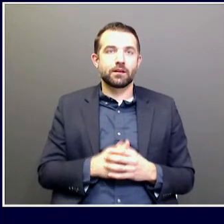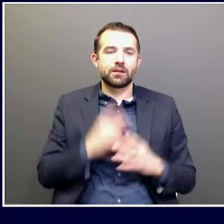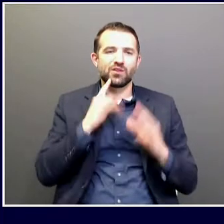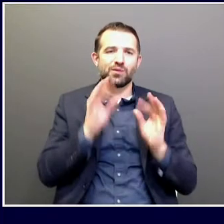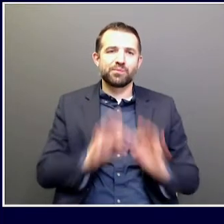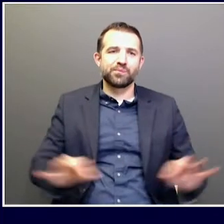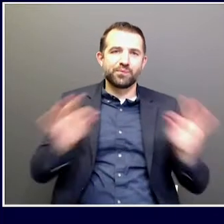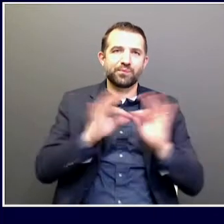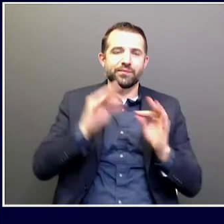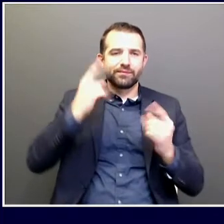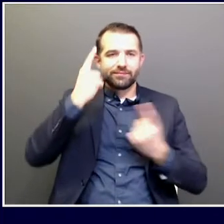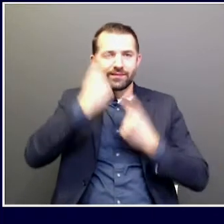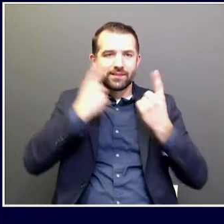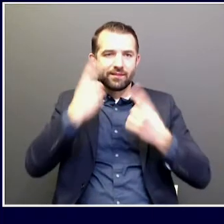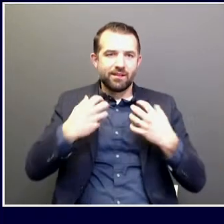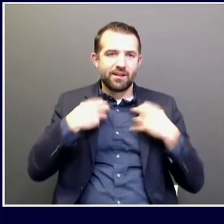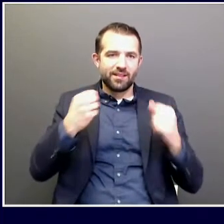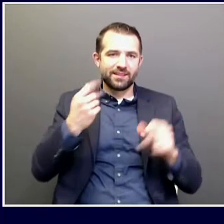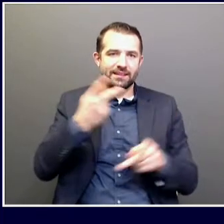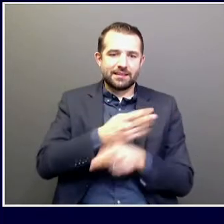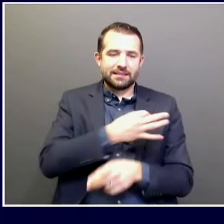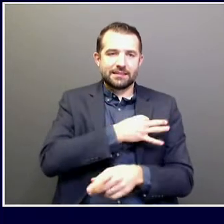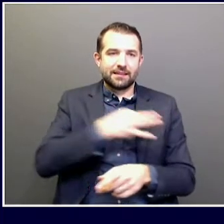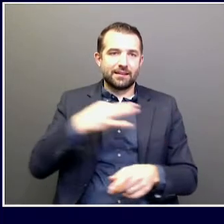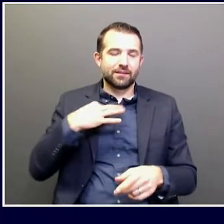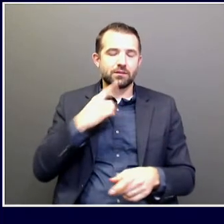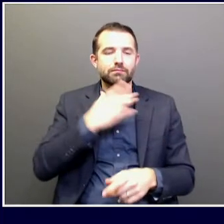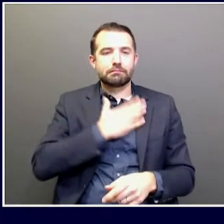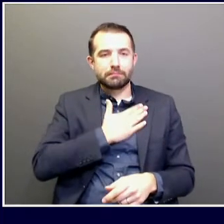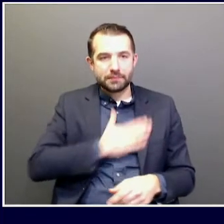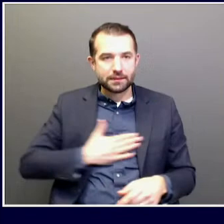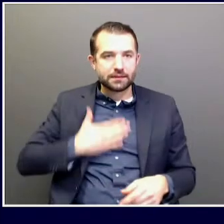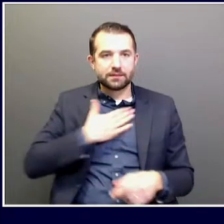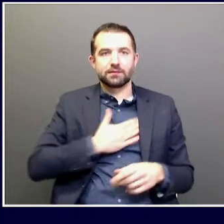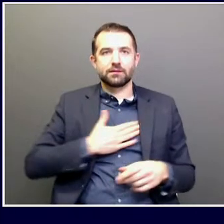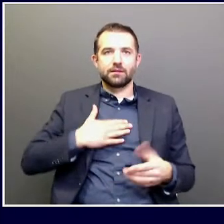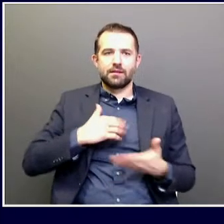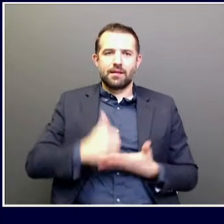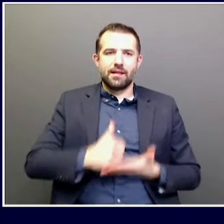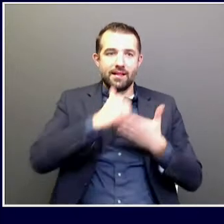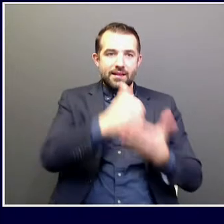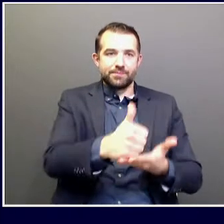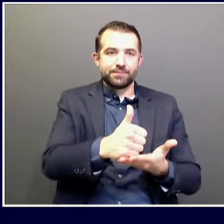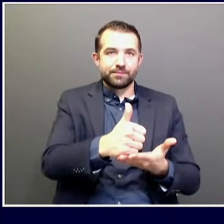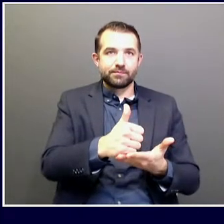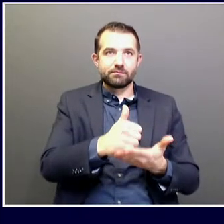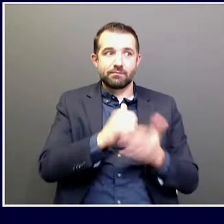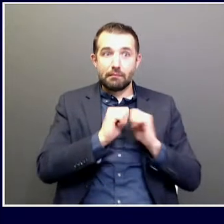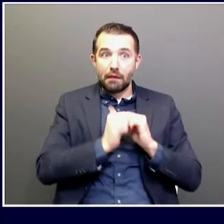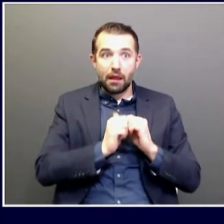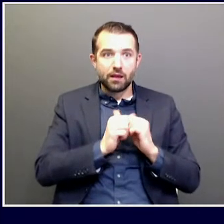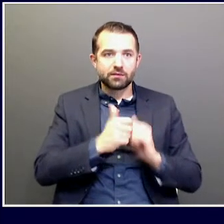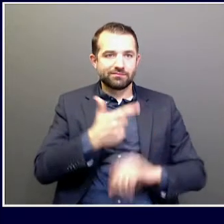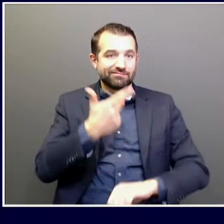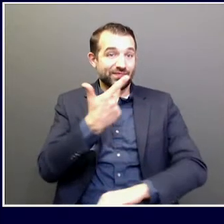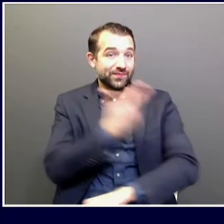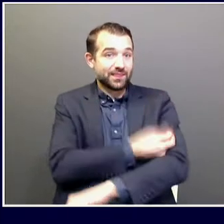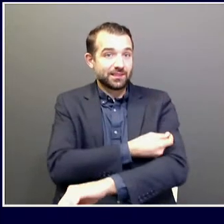and months. Let's do everything we can to take the burden off of them and keep people safe.